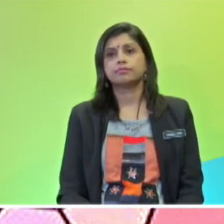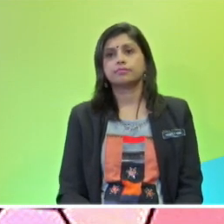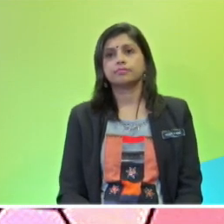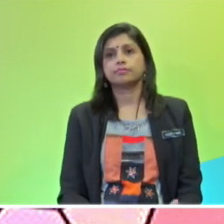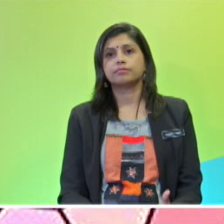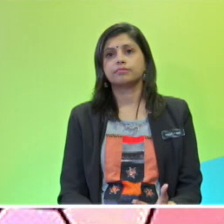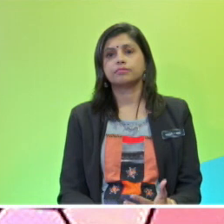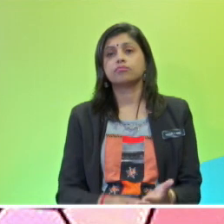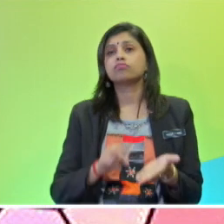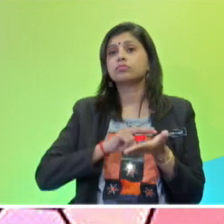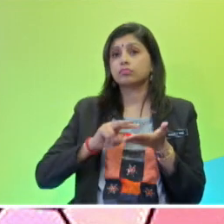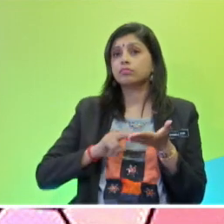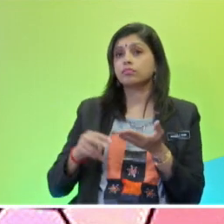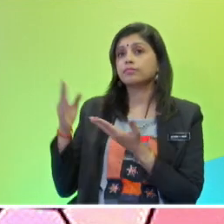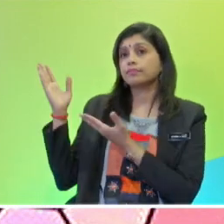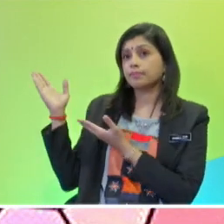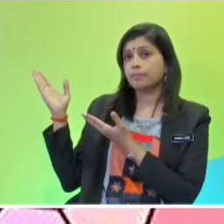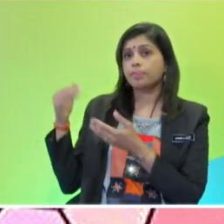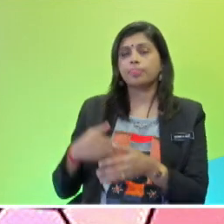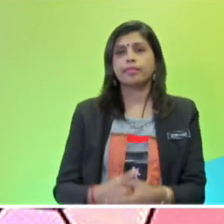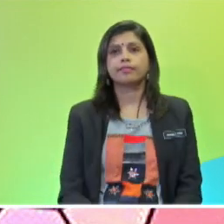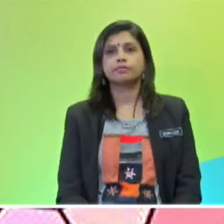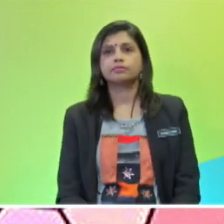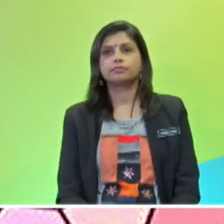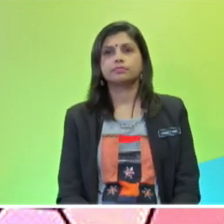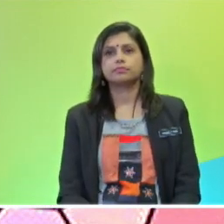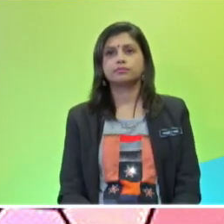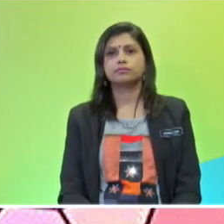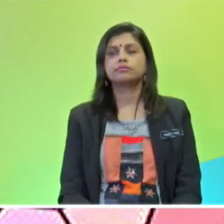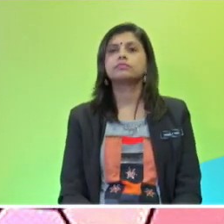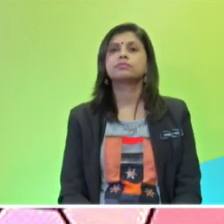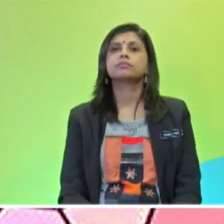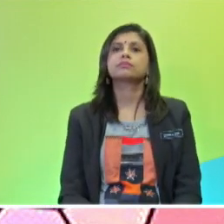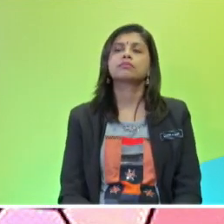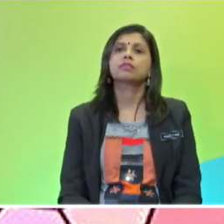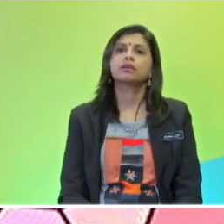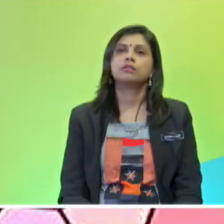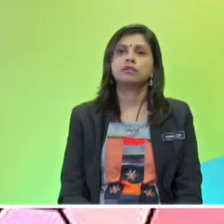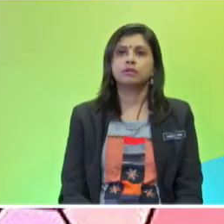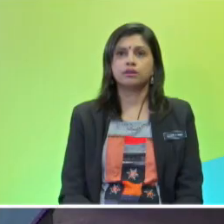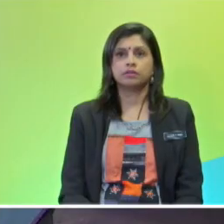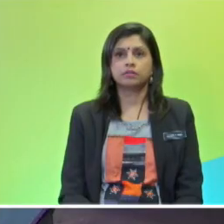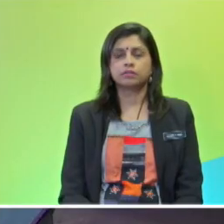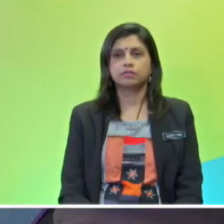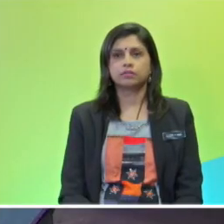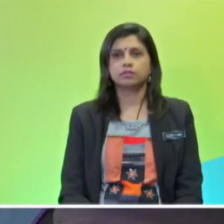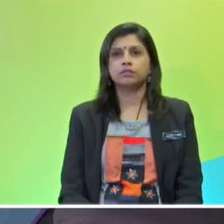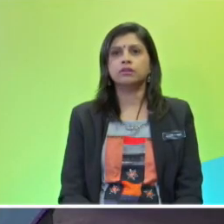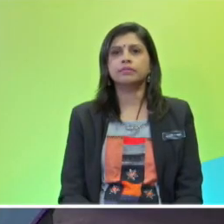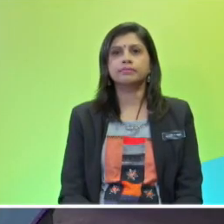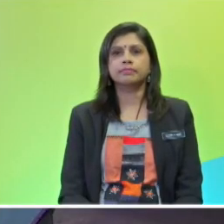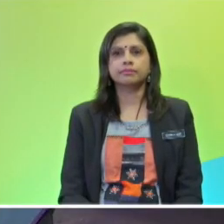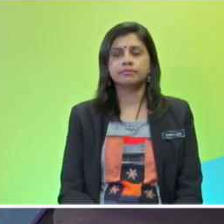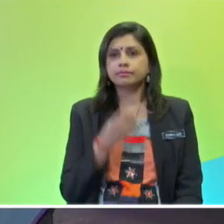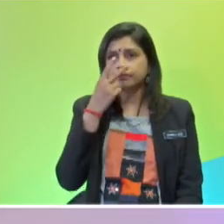flags. What is the length in meter of each flag? So it looks like what we need to do is we need to divide.